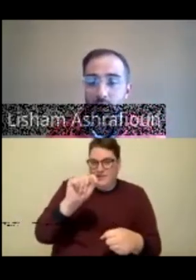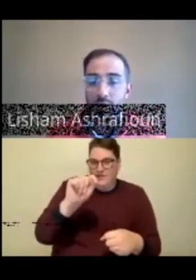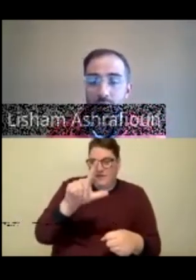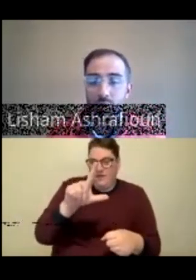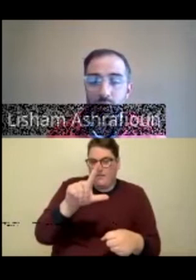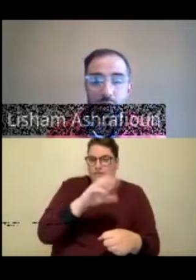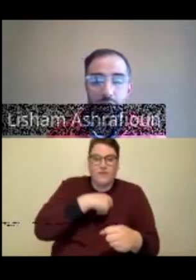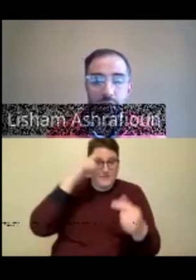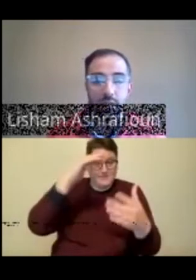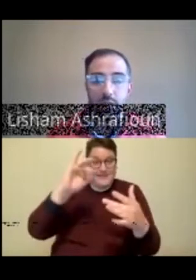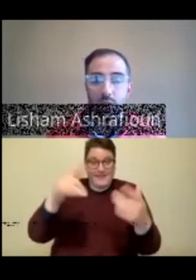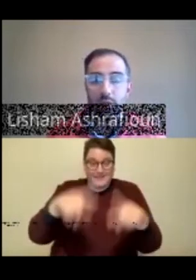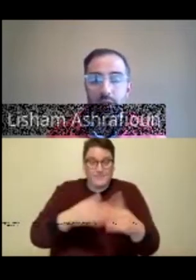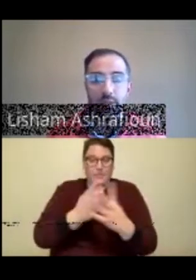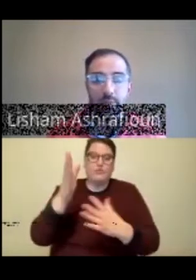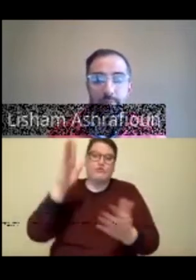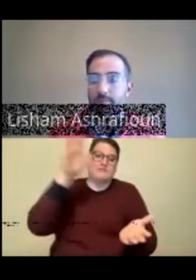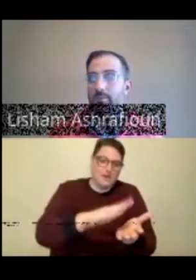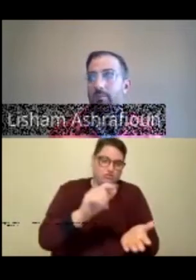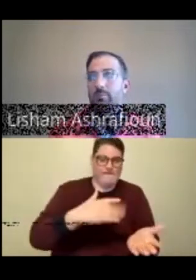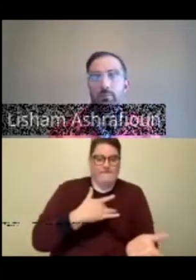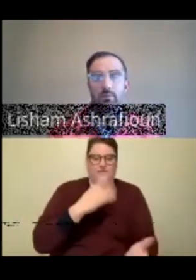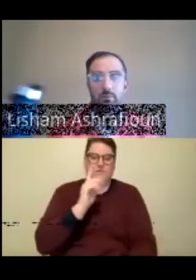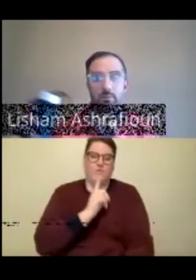to occur through reductions in loneliness.